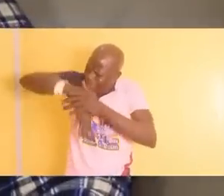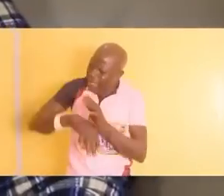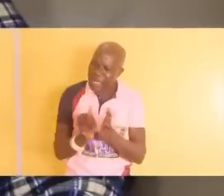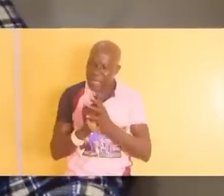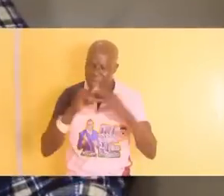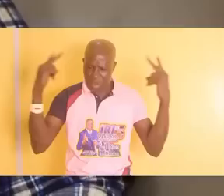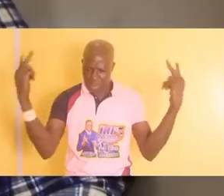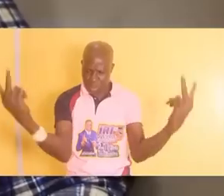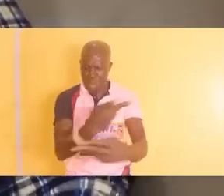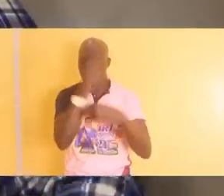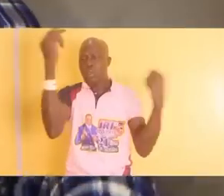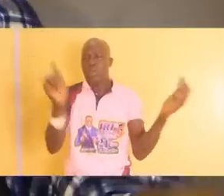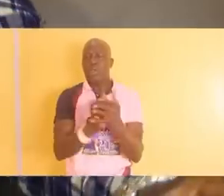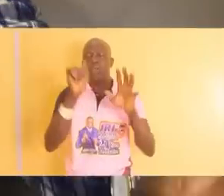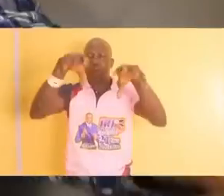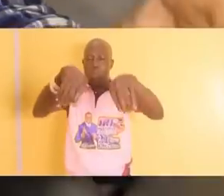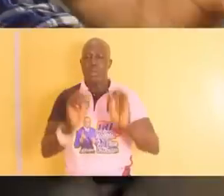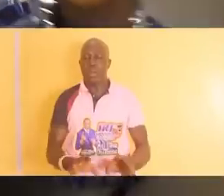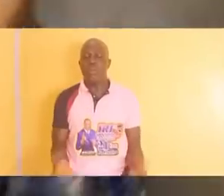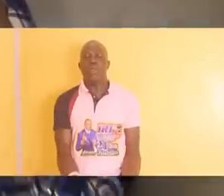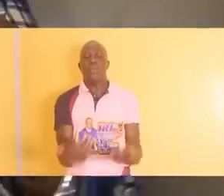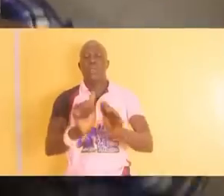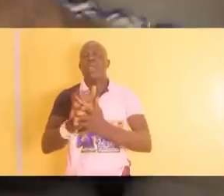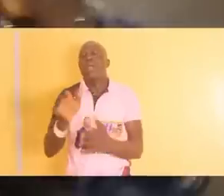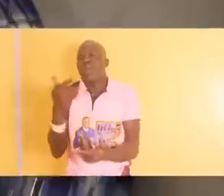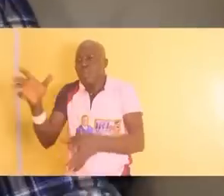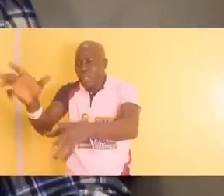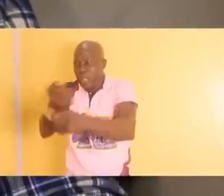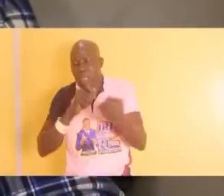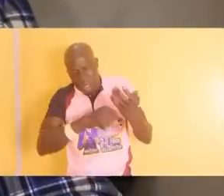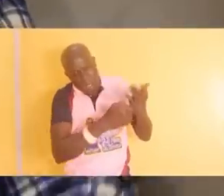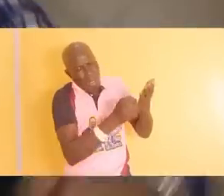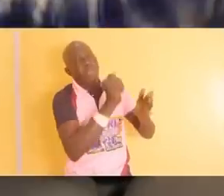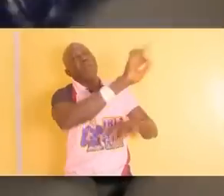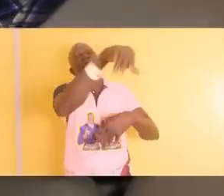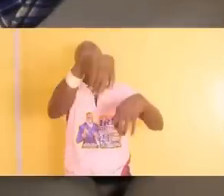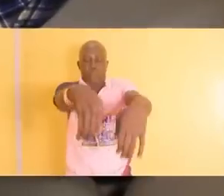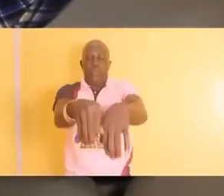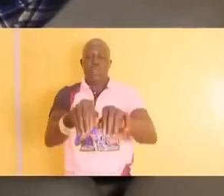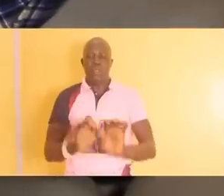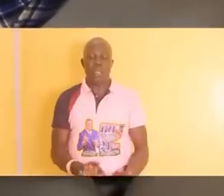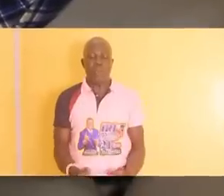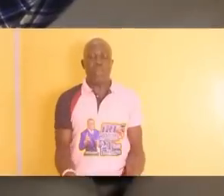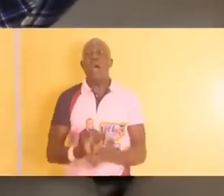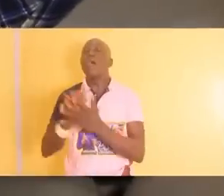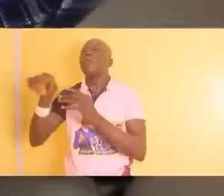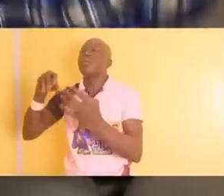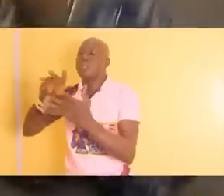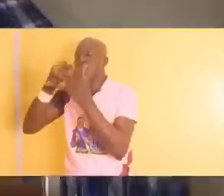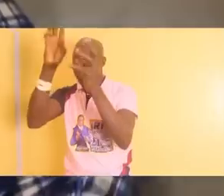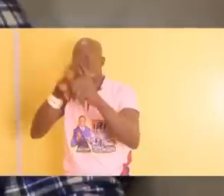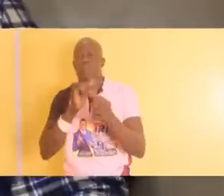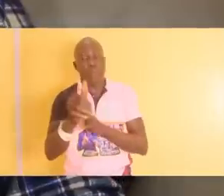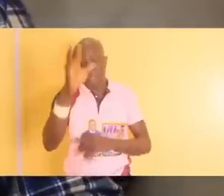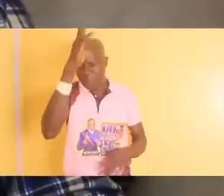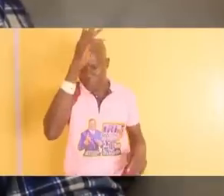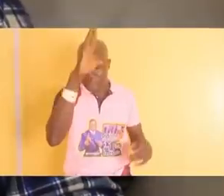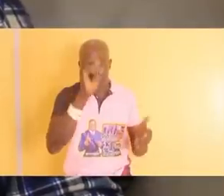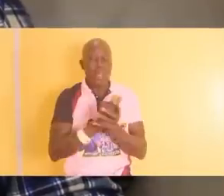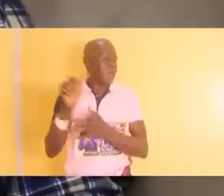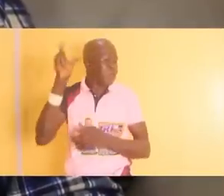That was where he conquered the death and grave and took the key from death and grave. I will take this to my